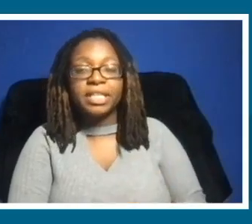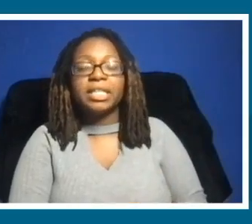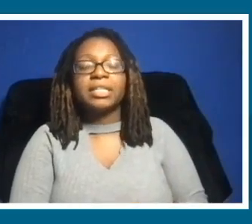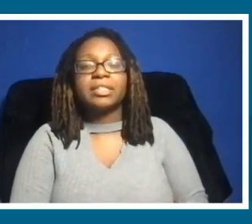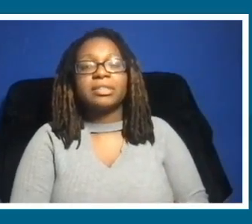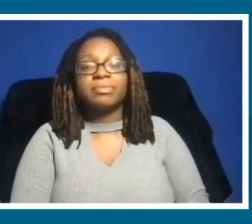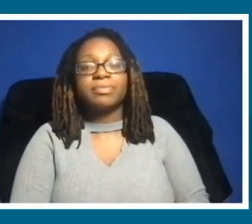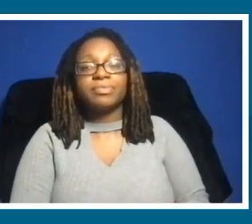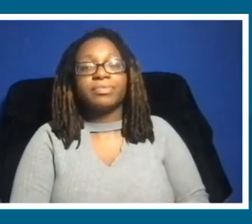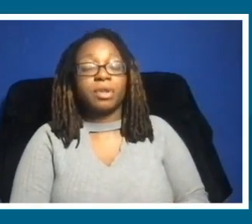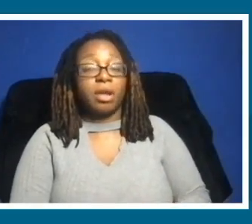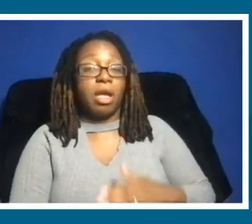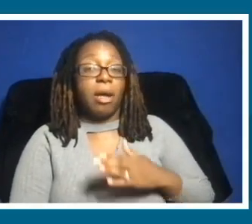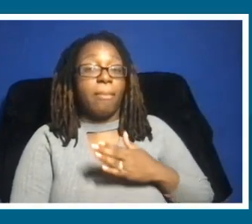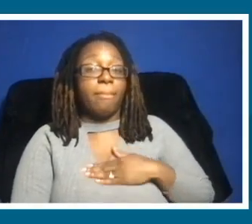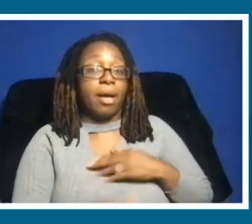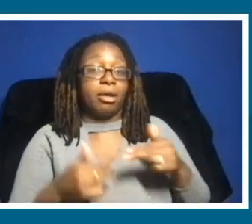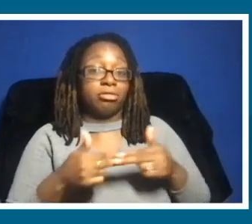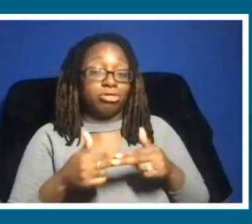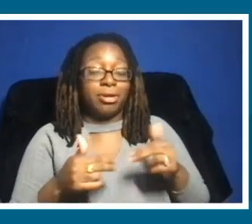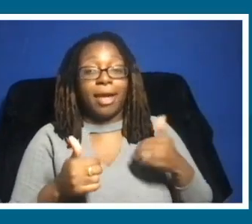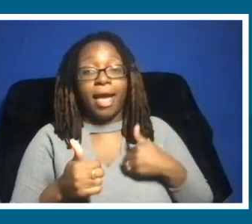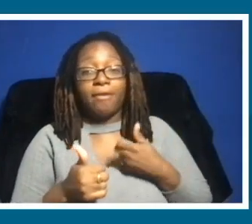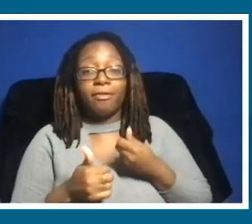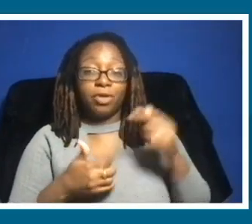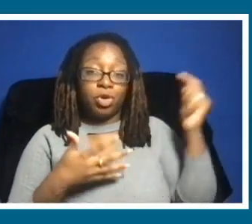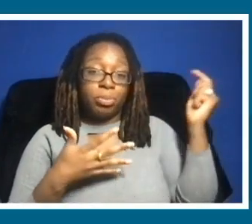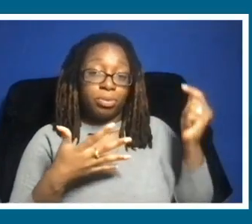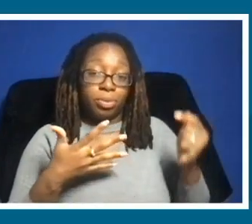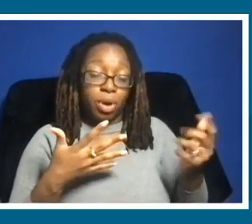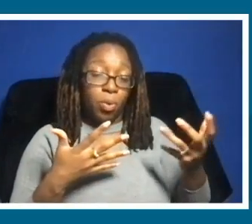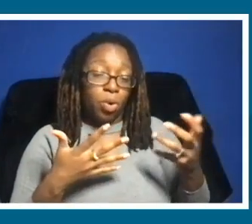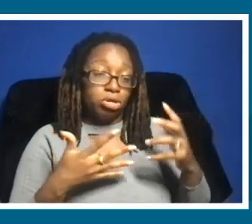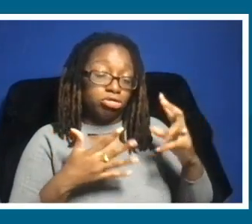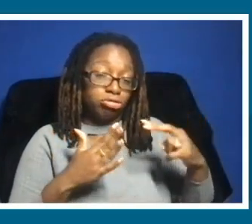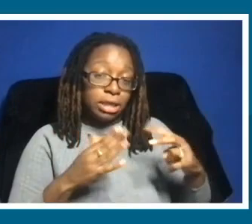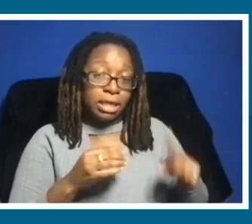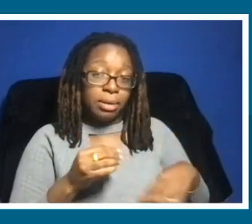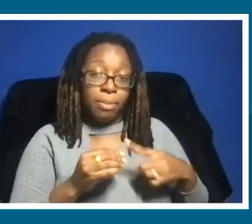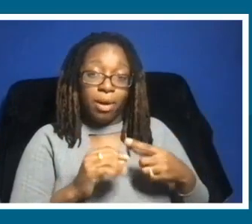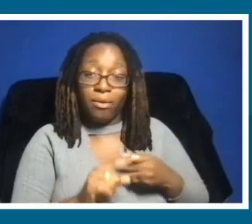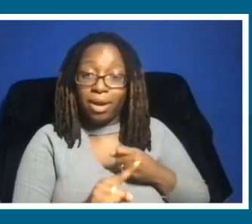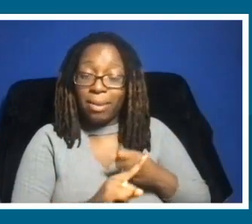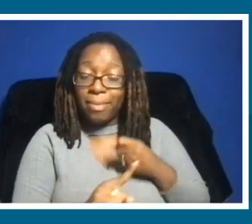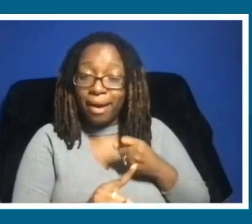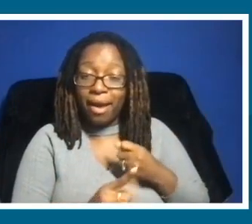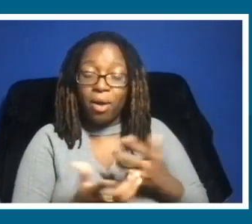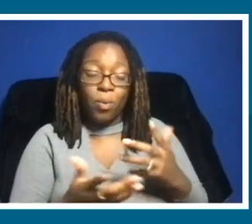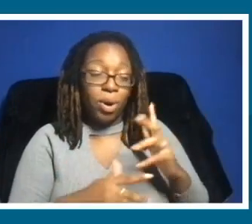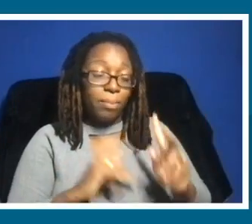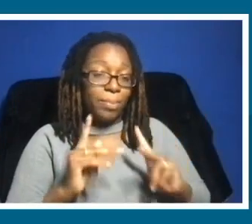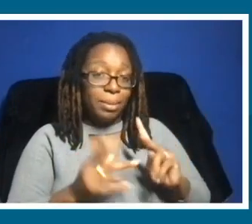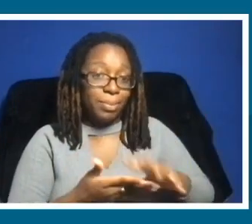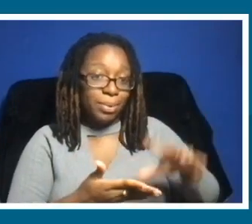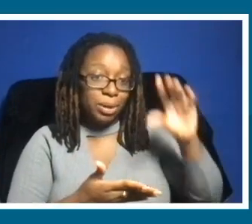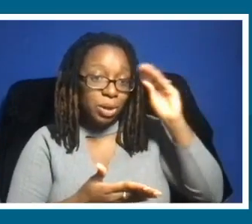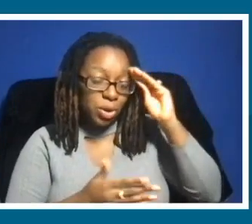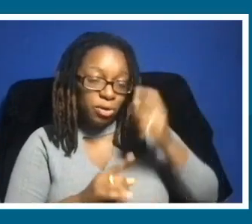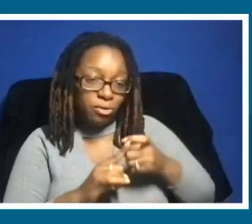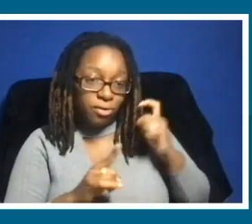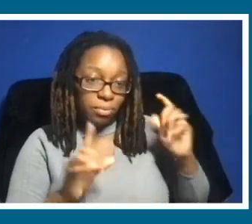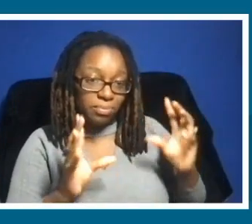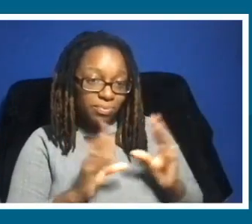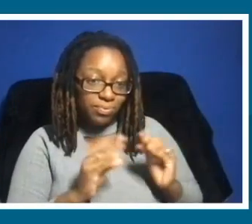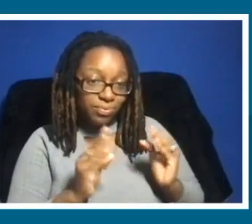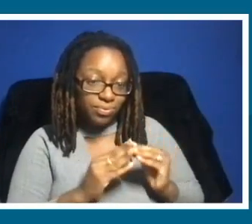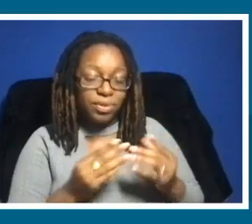on my screen some bullet points that I'd like to read out in terms of impact, what folks got out of that session and also the